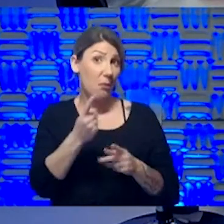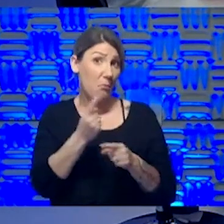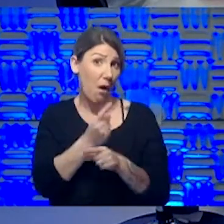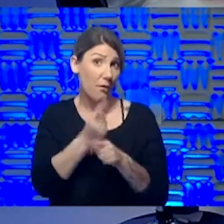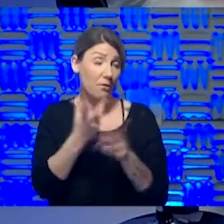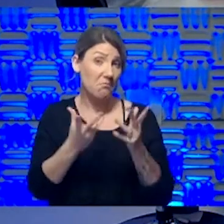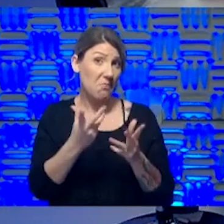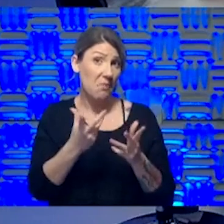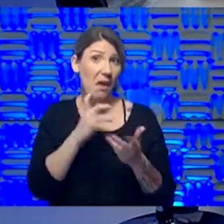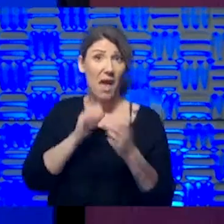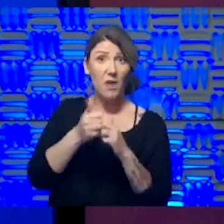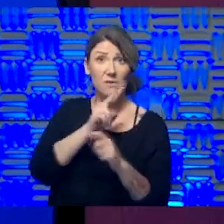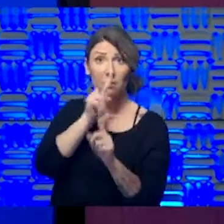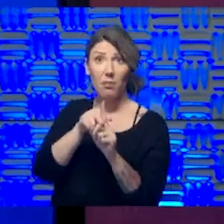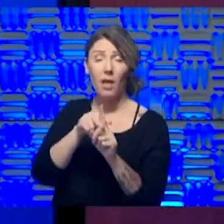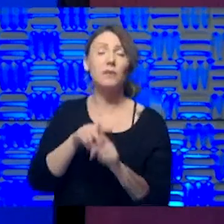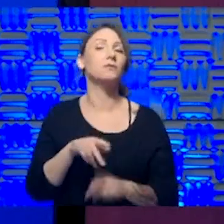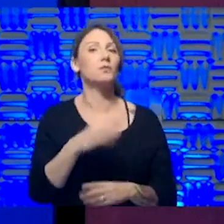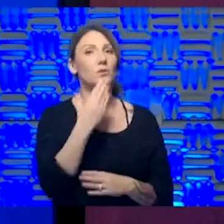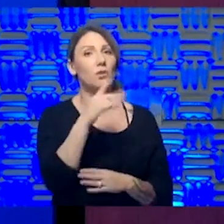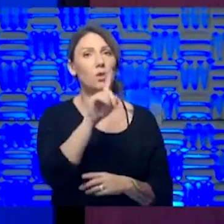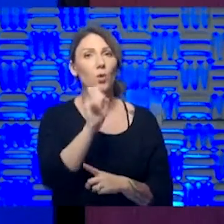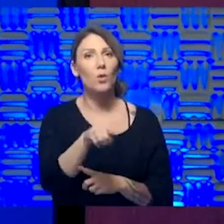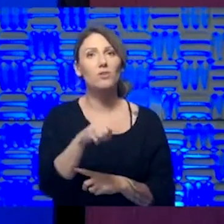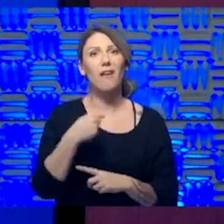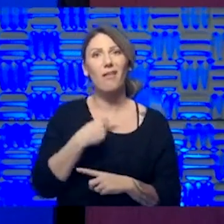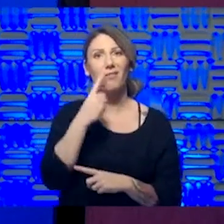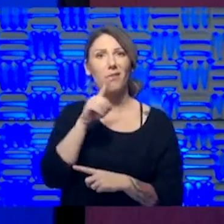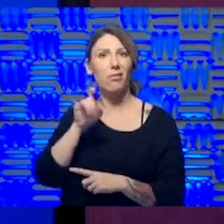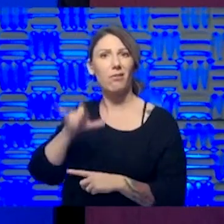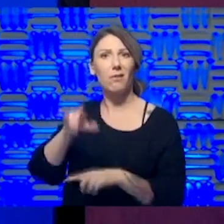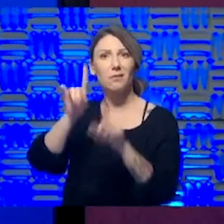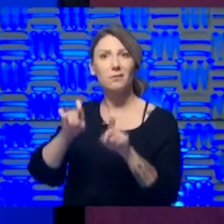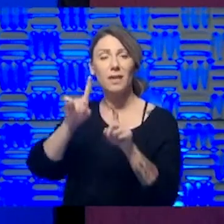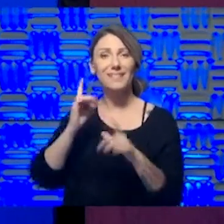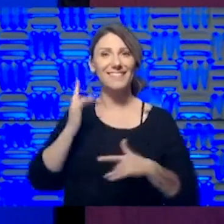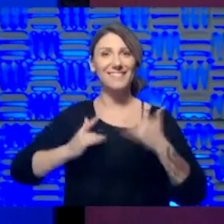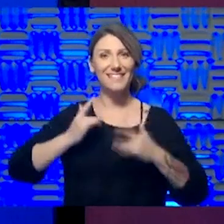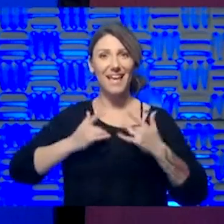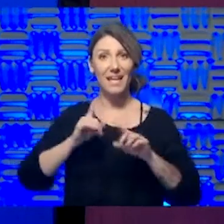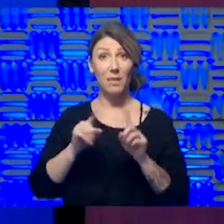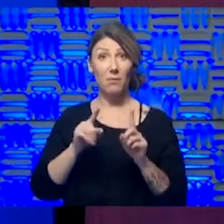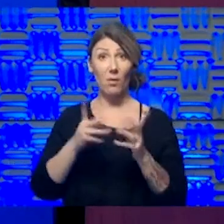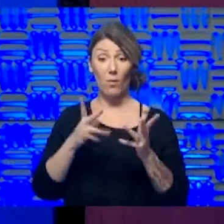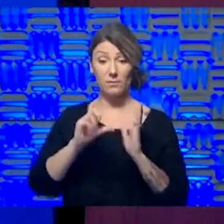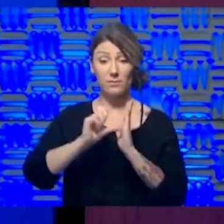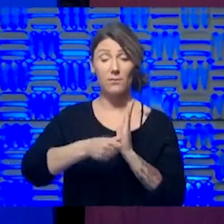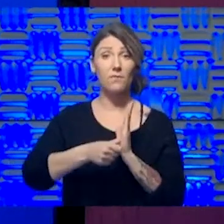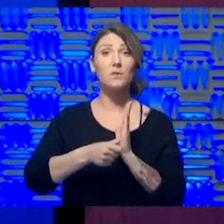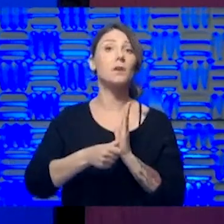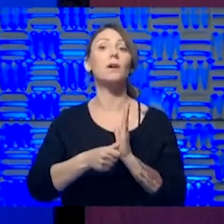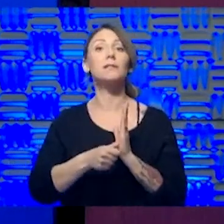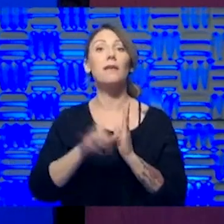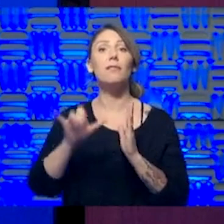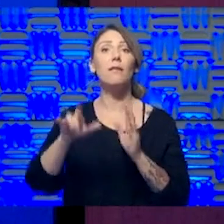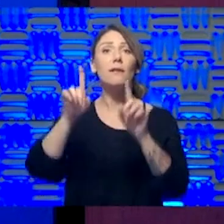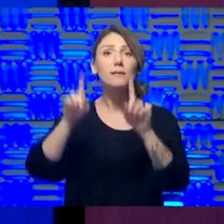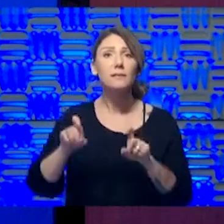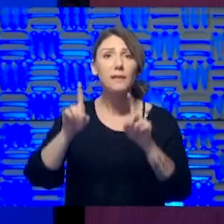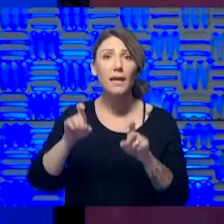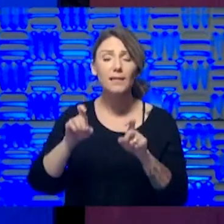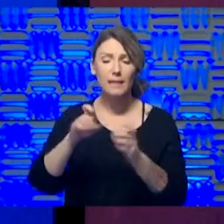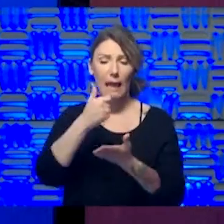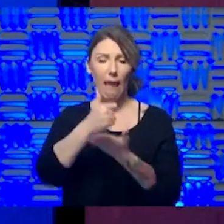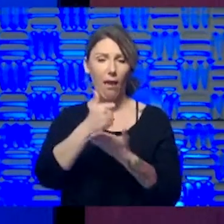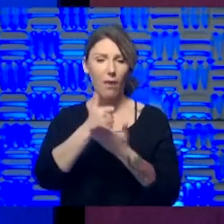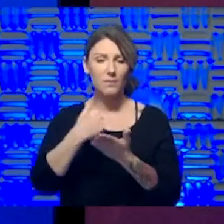that's a really good question. I think the antibody test is very exciting, but I think the thing to emphasize is that the antibody test helps us